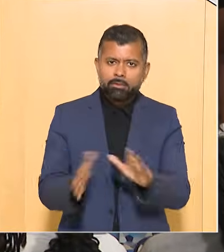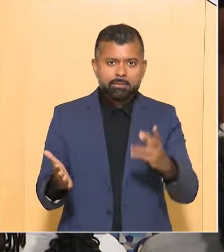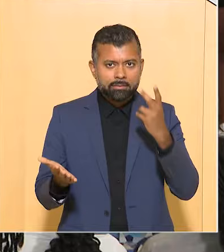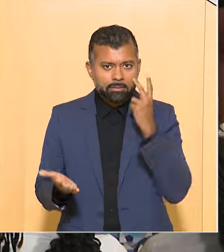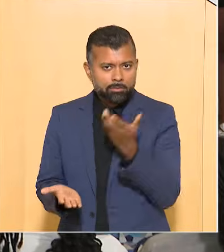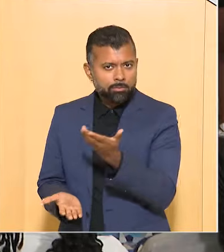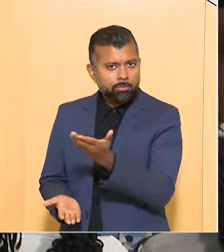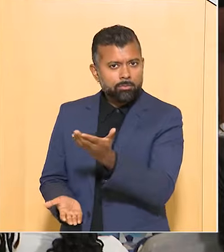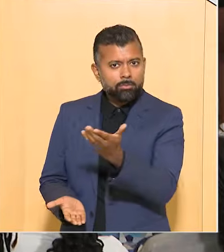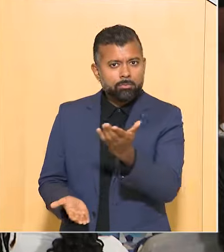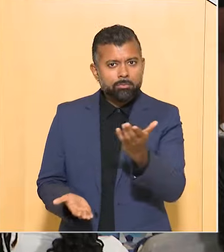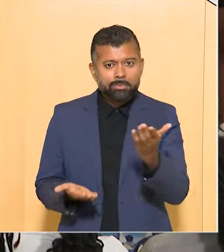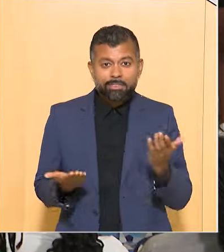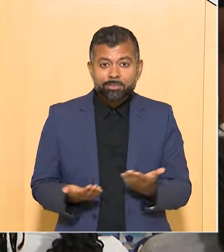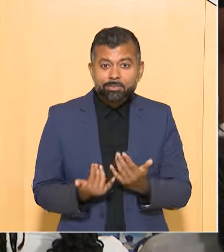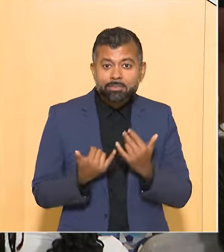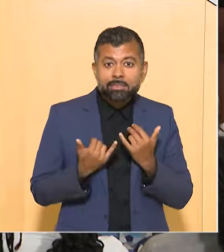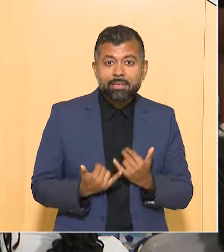they are sure to make.